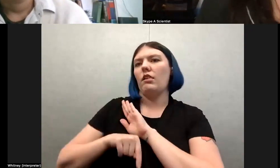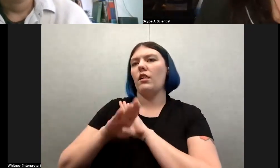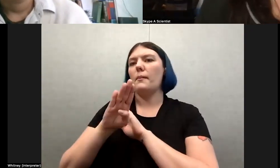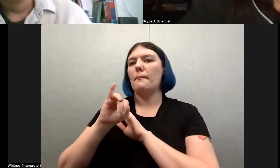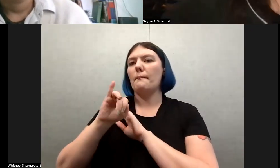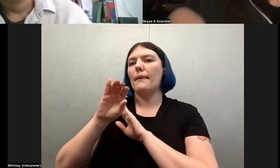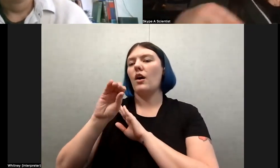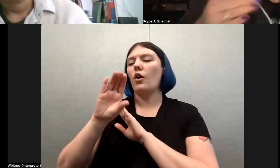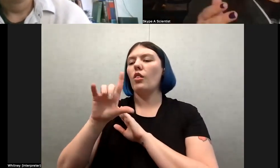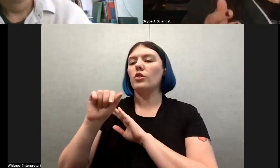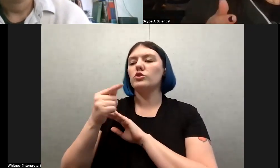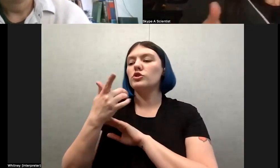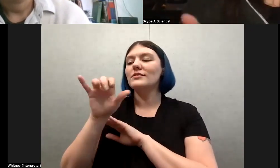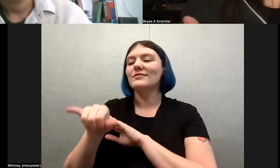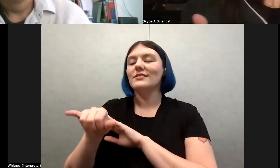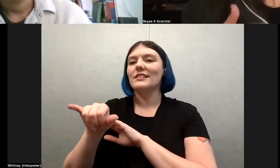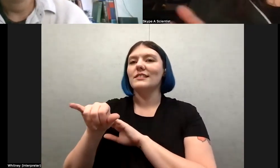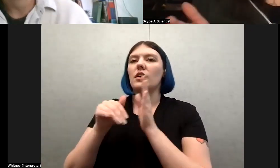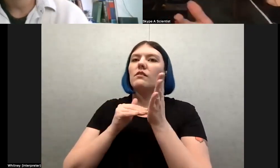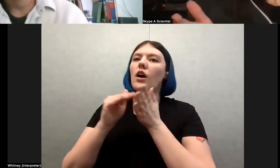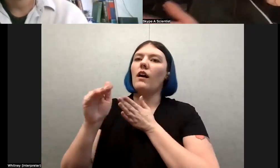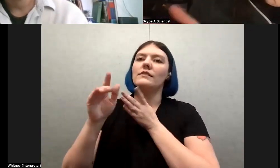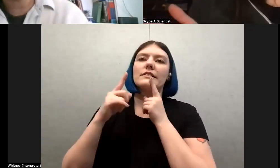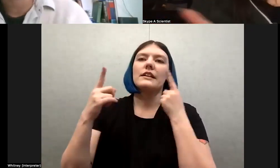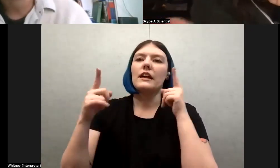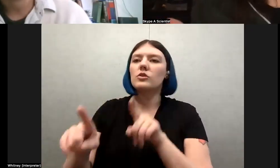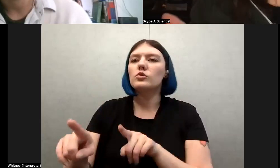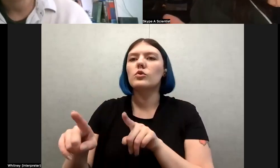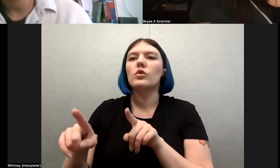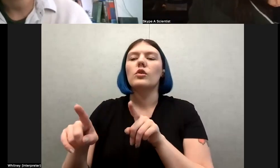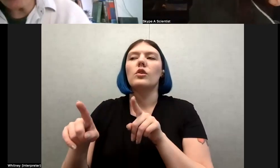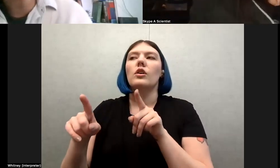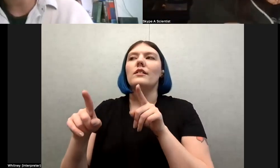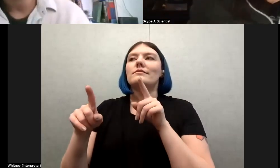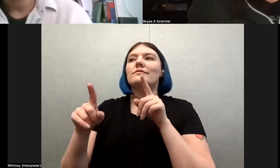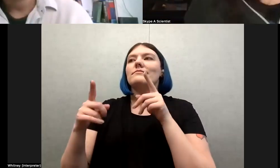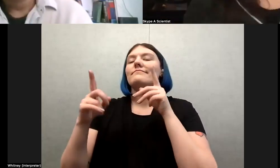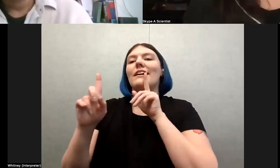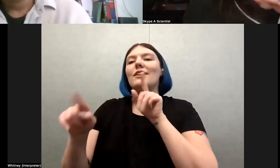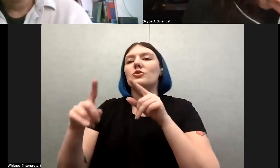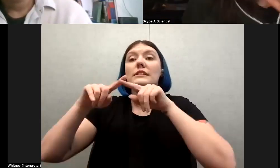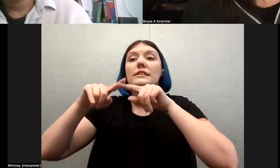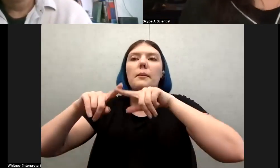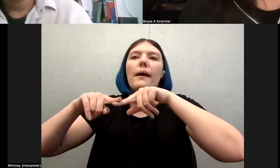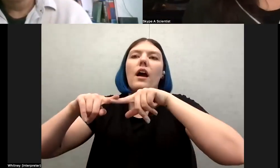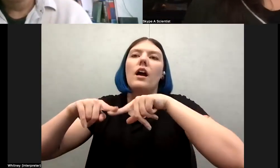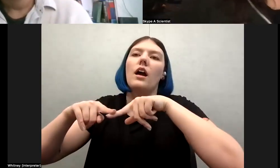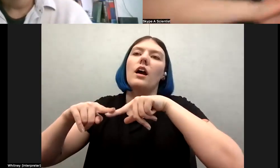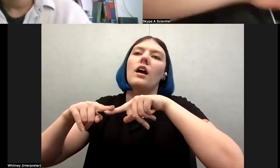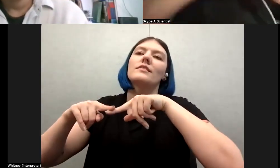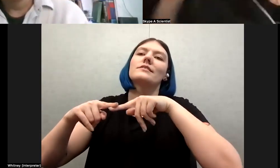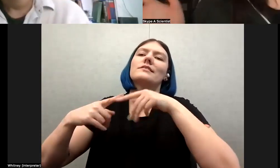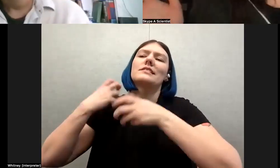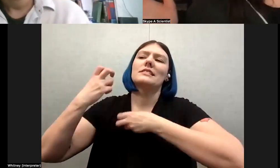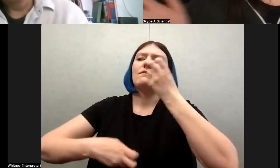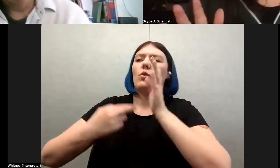like often the answers that we learn are so dependent on the context. It's like, yes. It's hard to make a rule that